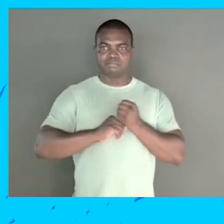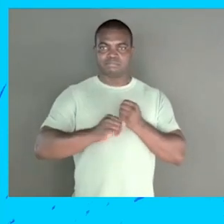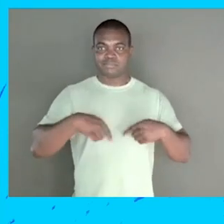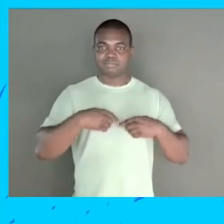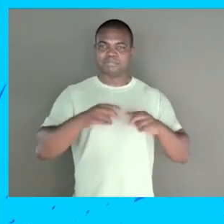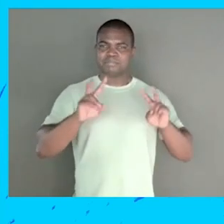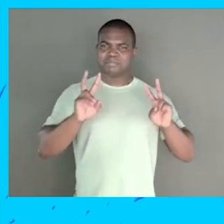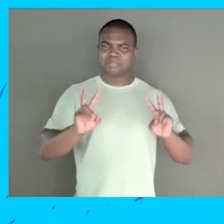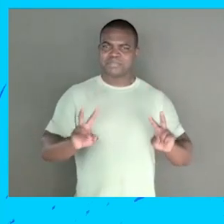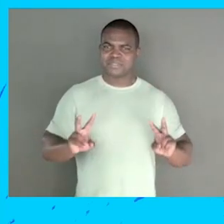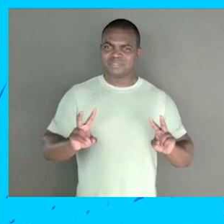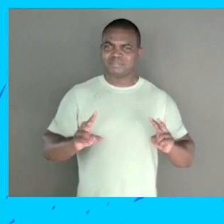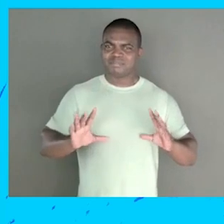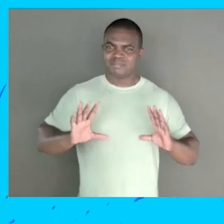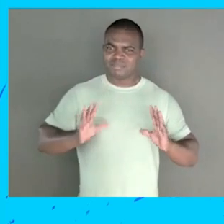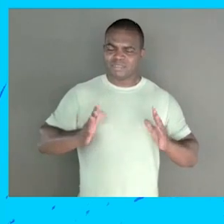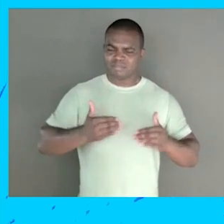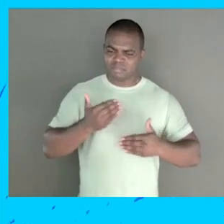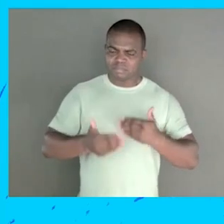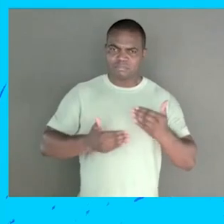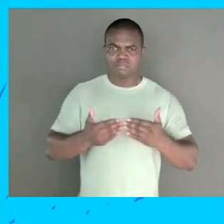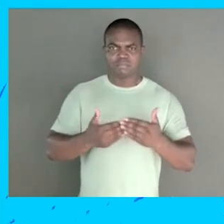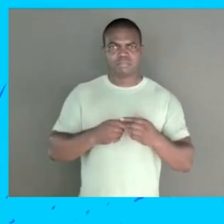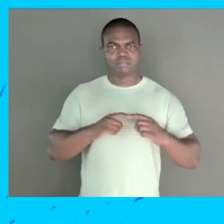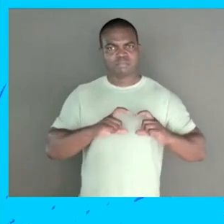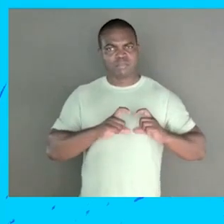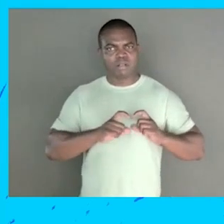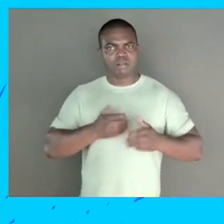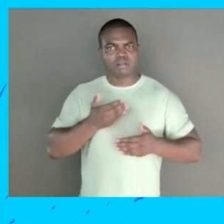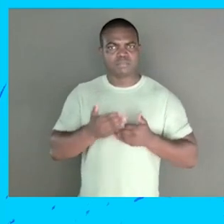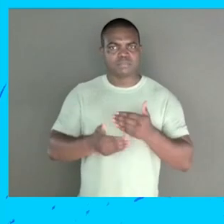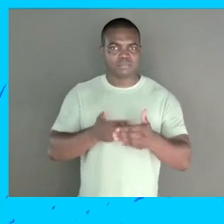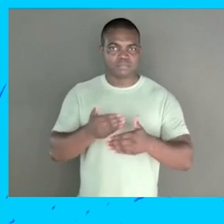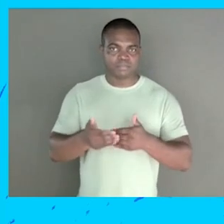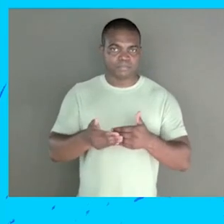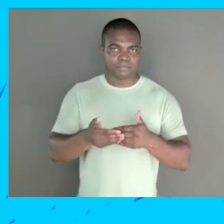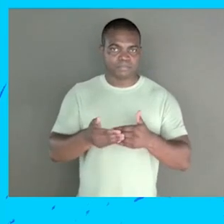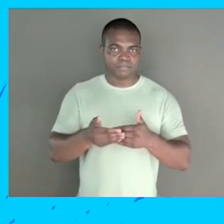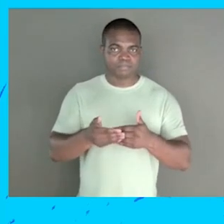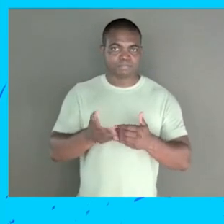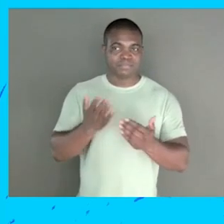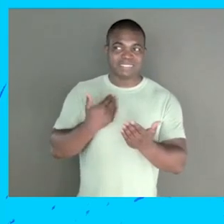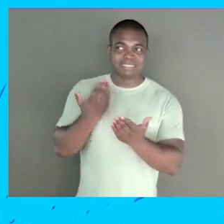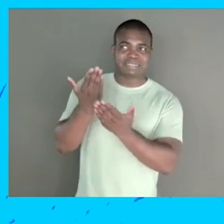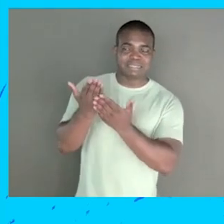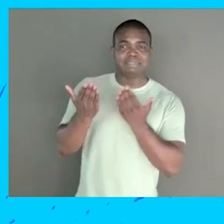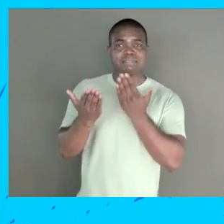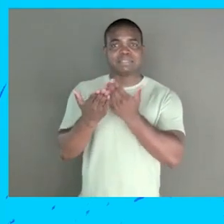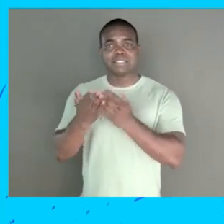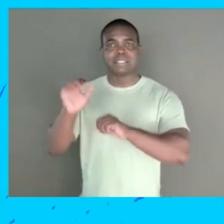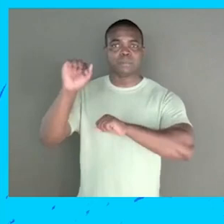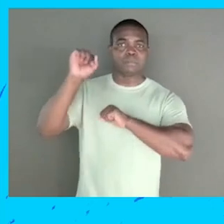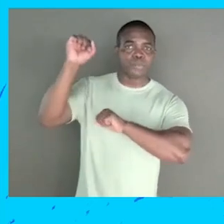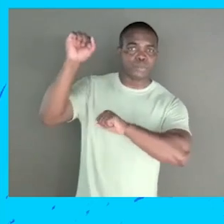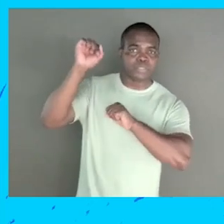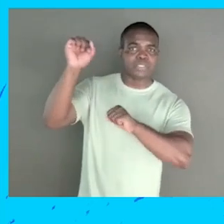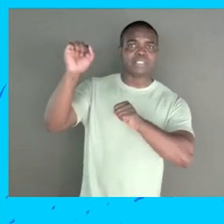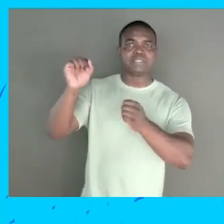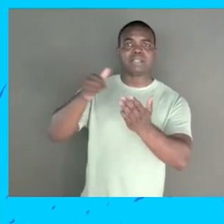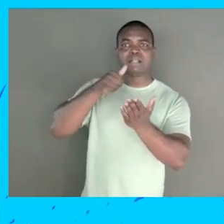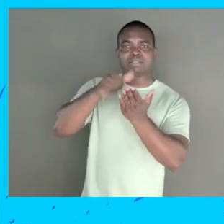letters, protests, and policies, none of the solutions to our altercations are ever